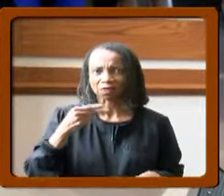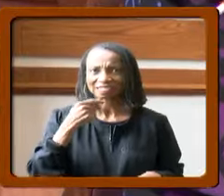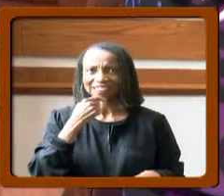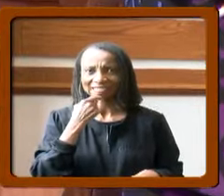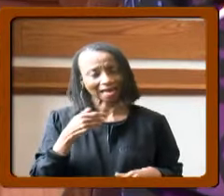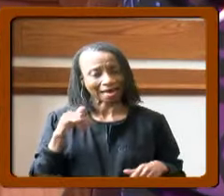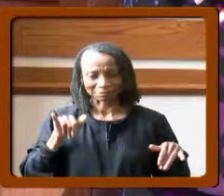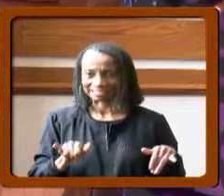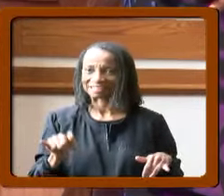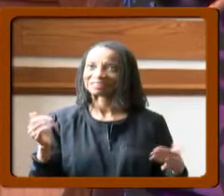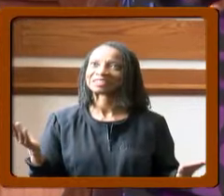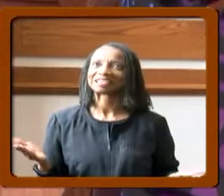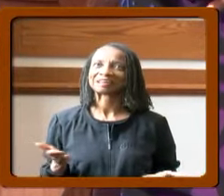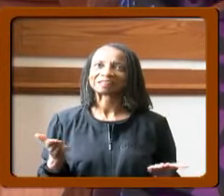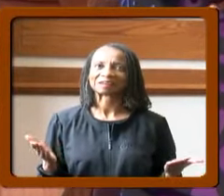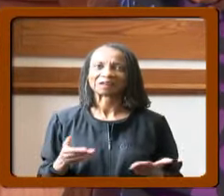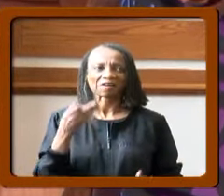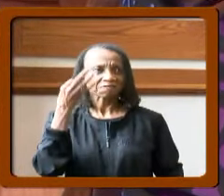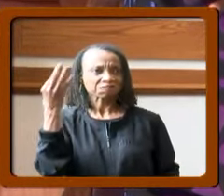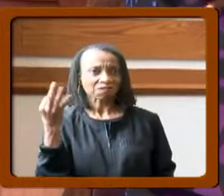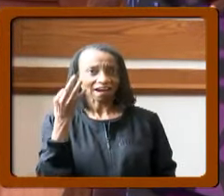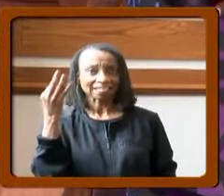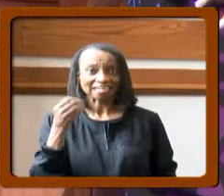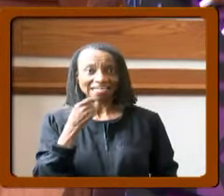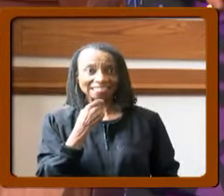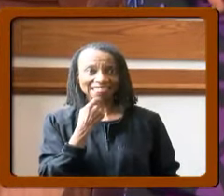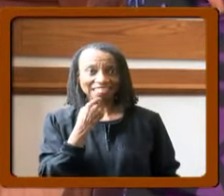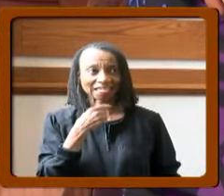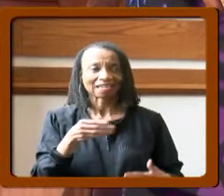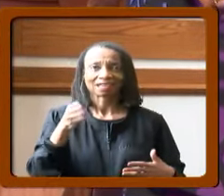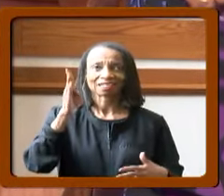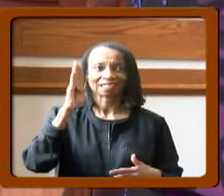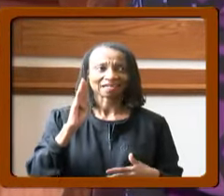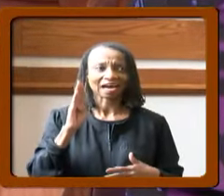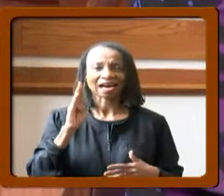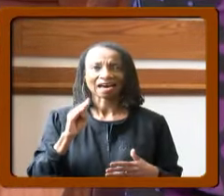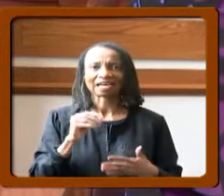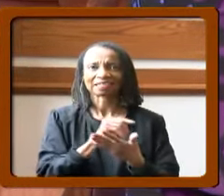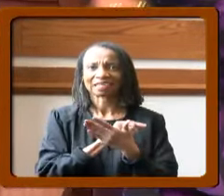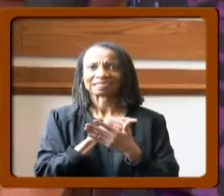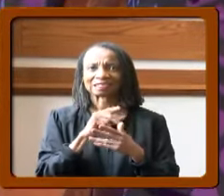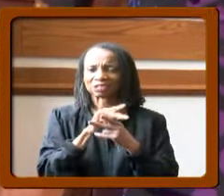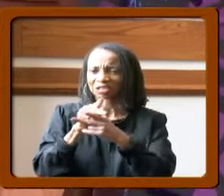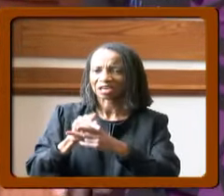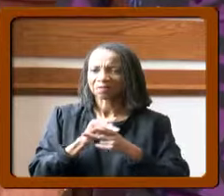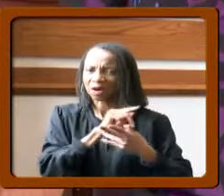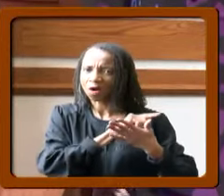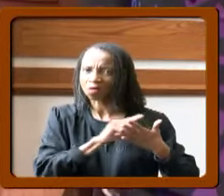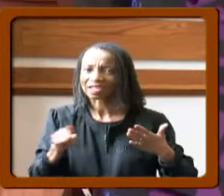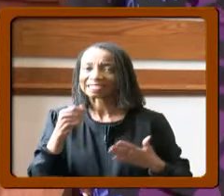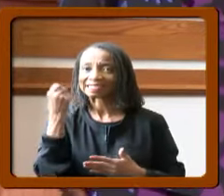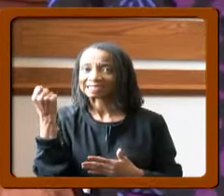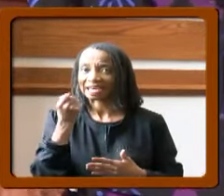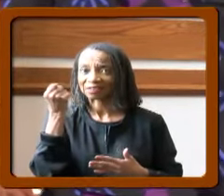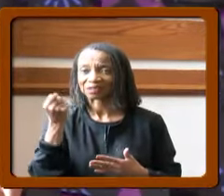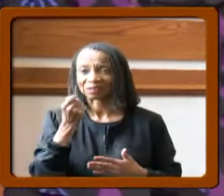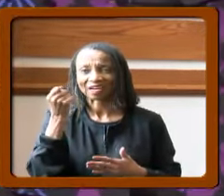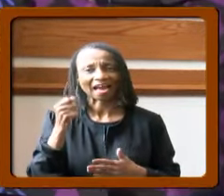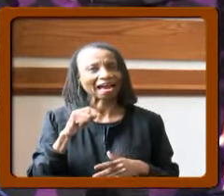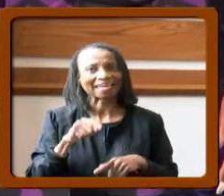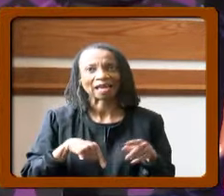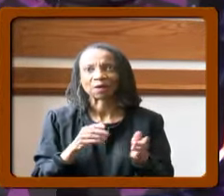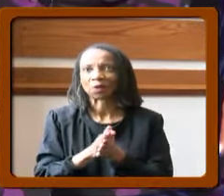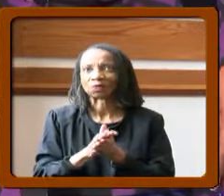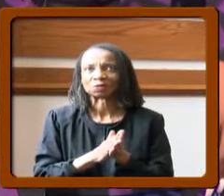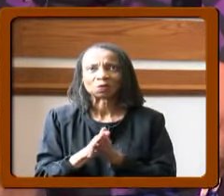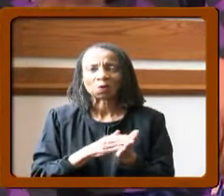I'm still here. On Friday, I said, God, you kept me all week long. On Saturday, I said, I can't wait till